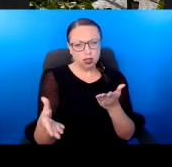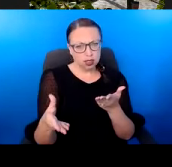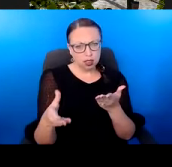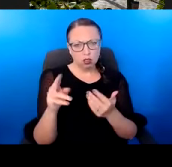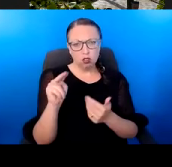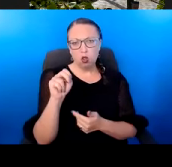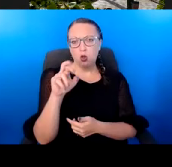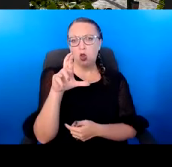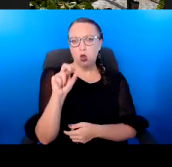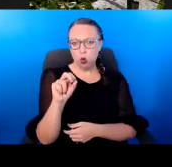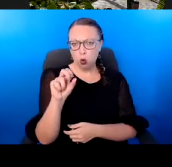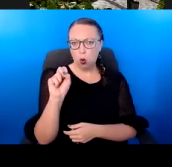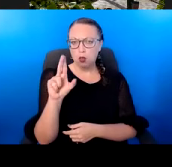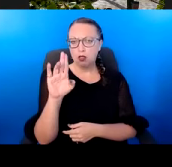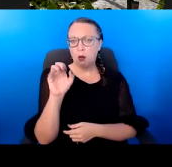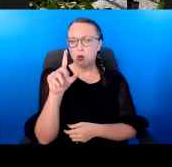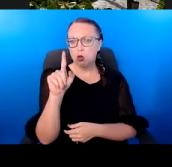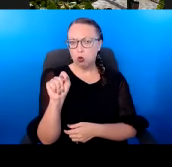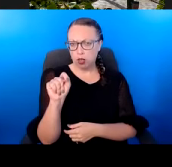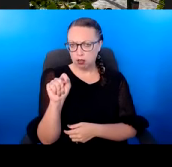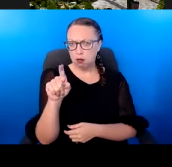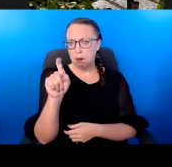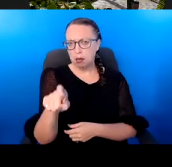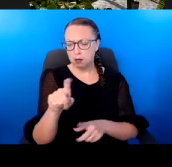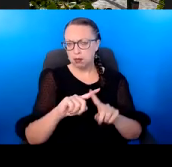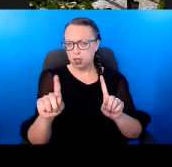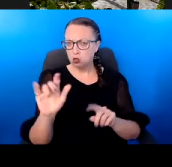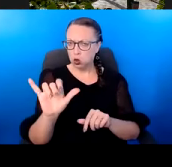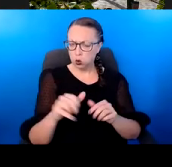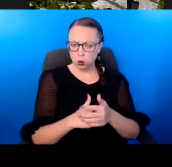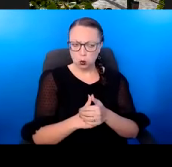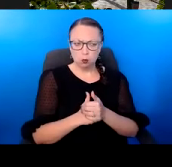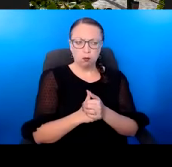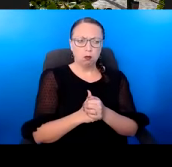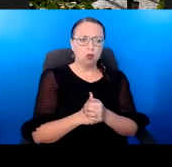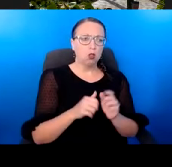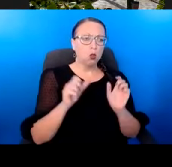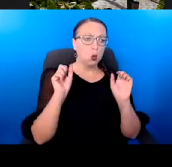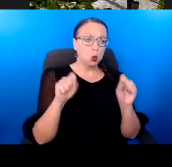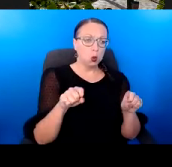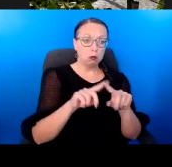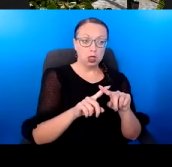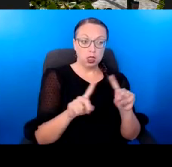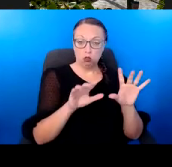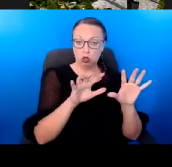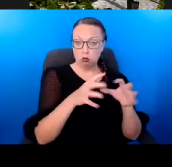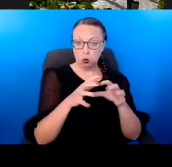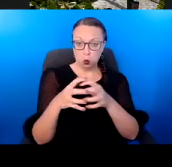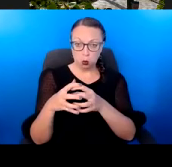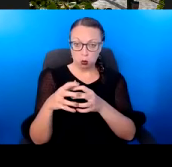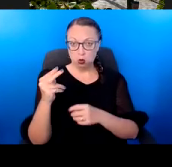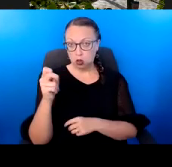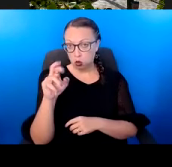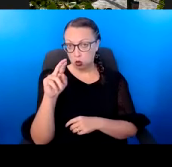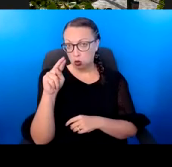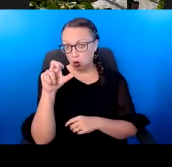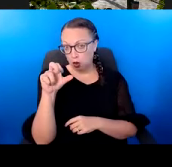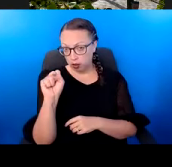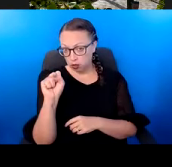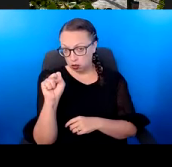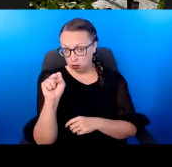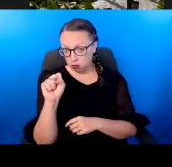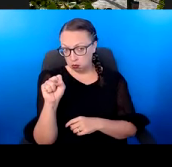substrate must be different as well. So could be different populations of neurons, and that